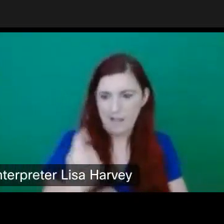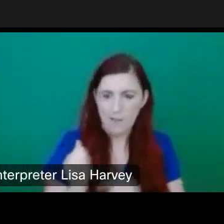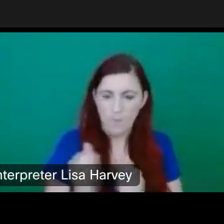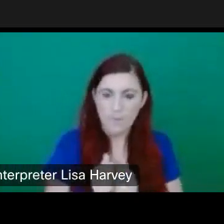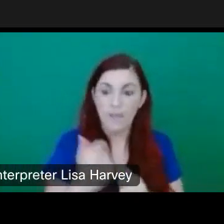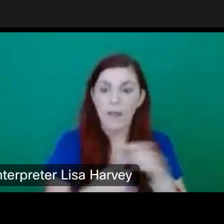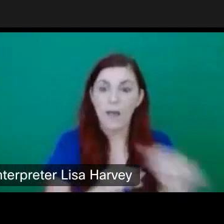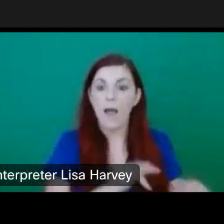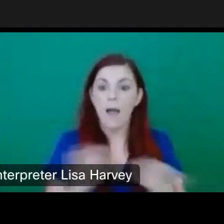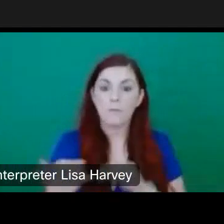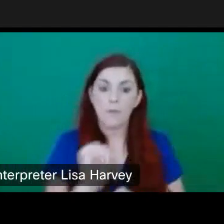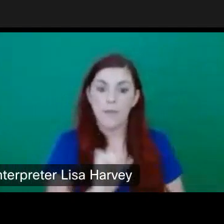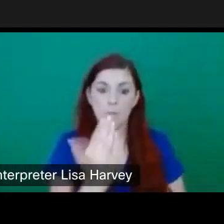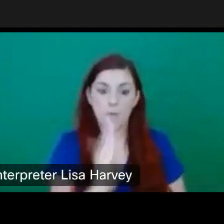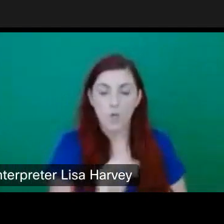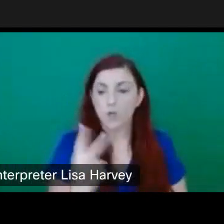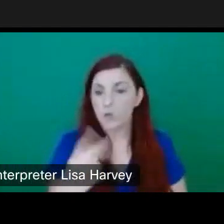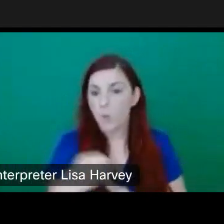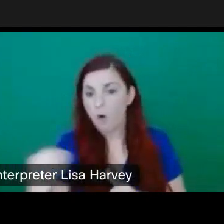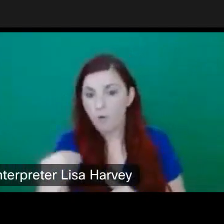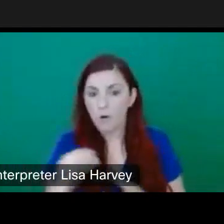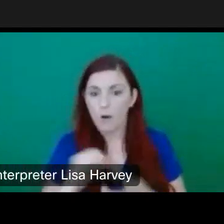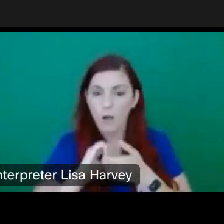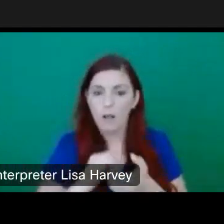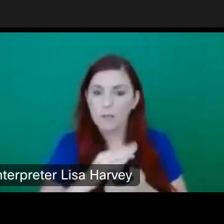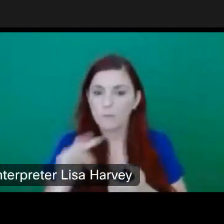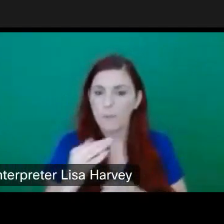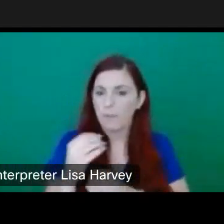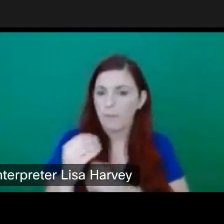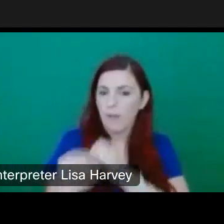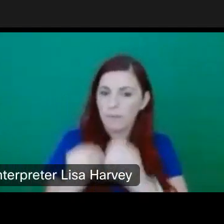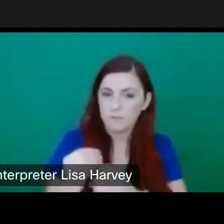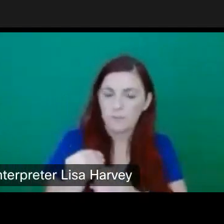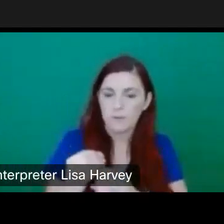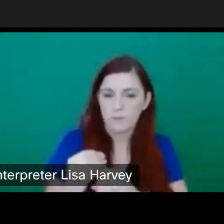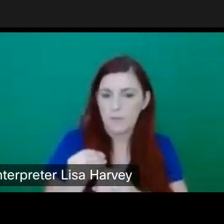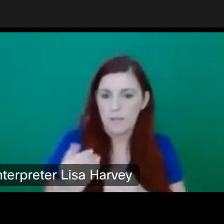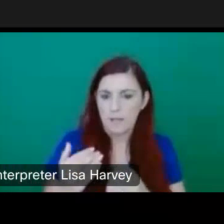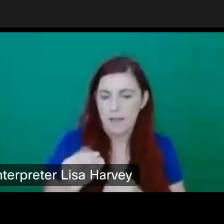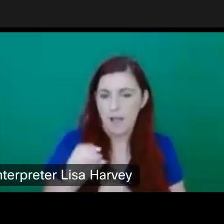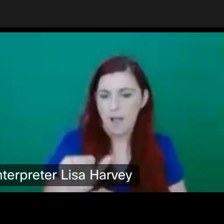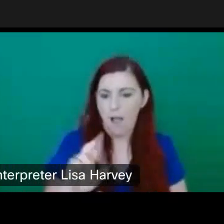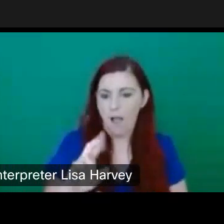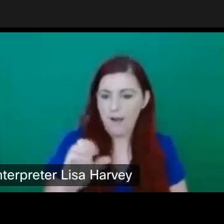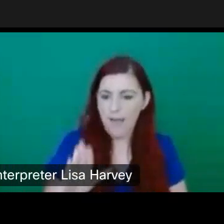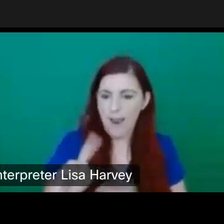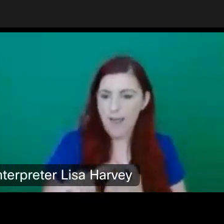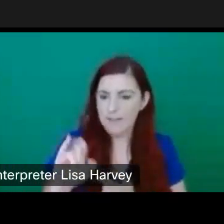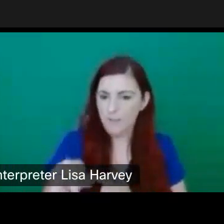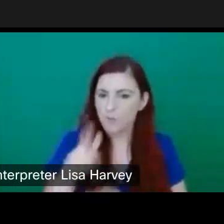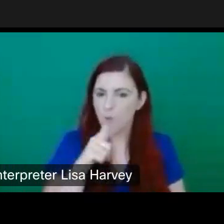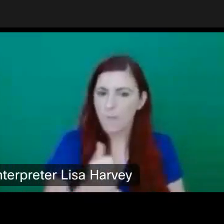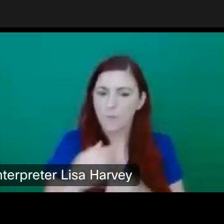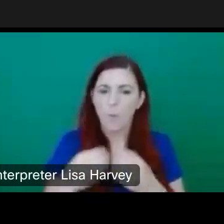after that, two other colleagues from the office, Arnell and Stephen, will talk about the open disclosure